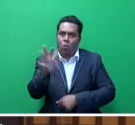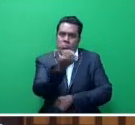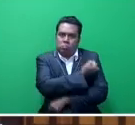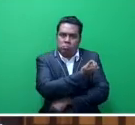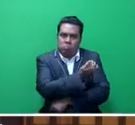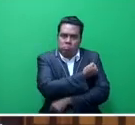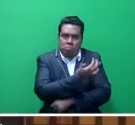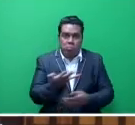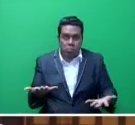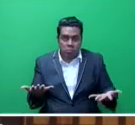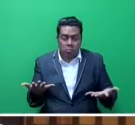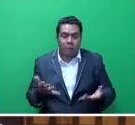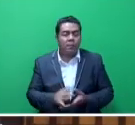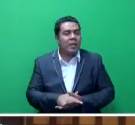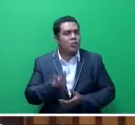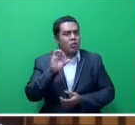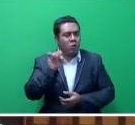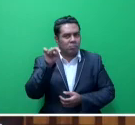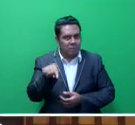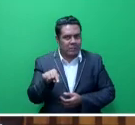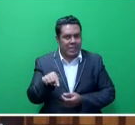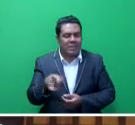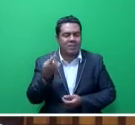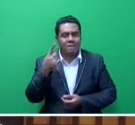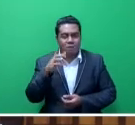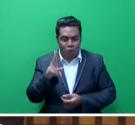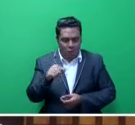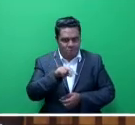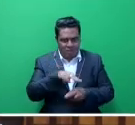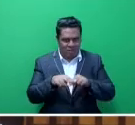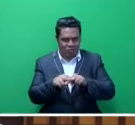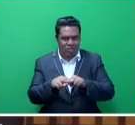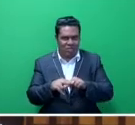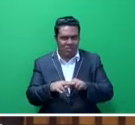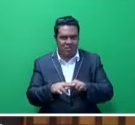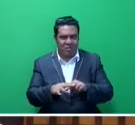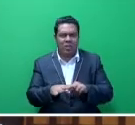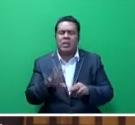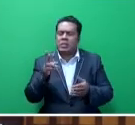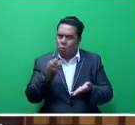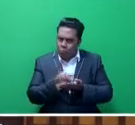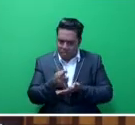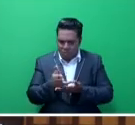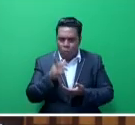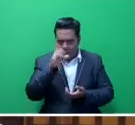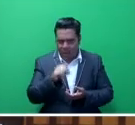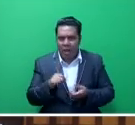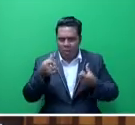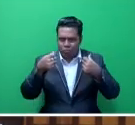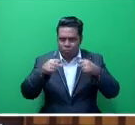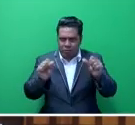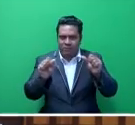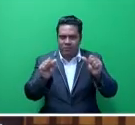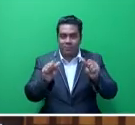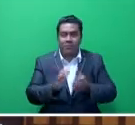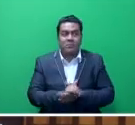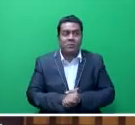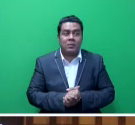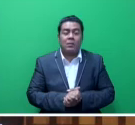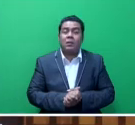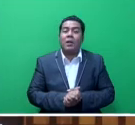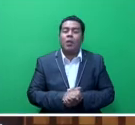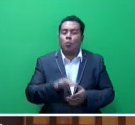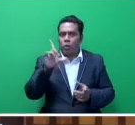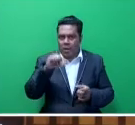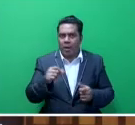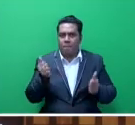Mr. Speaker, sir, it is not a distant dream for Fiji. It is a reality that awaits us as quickly as we can